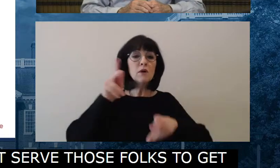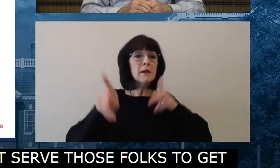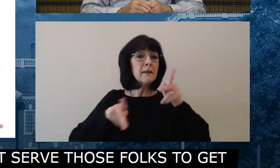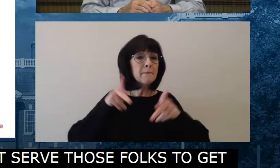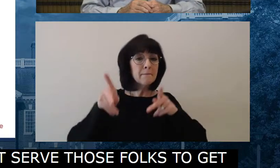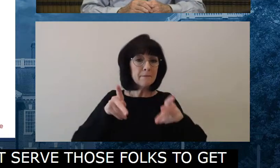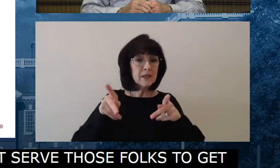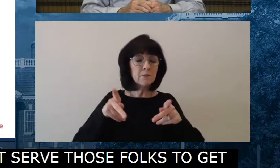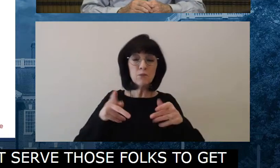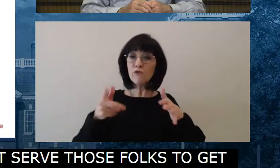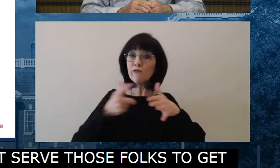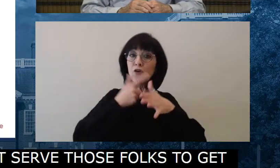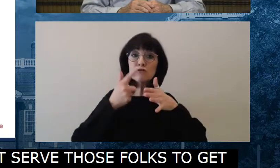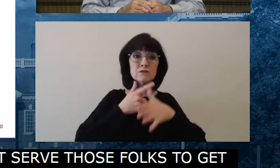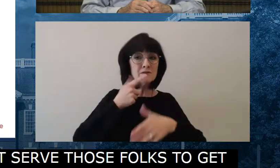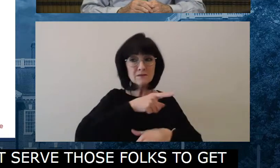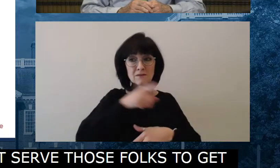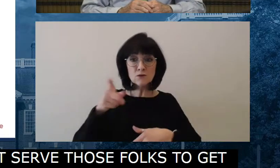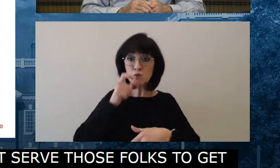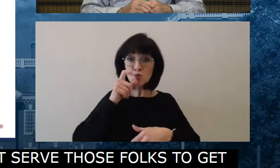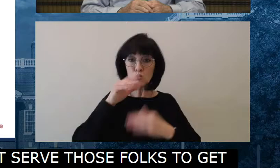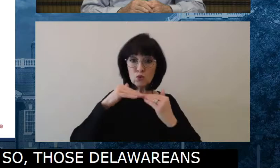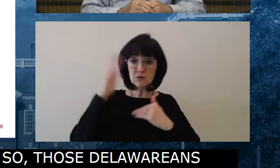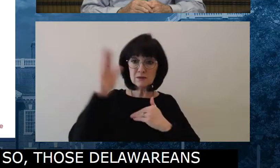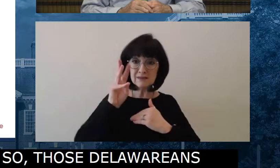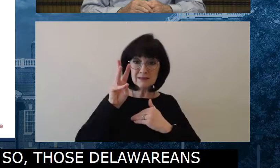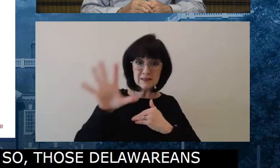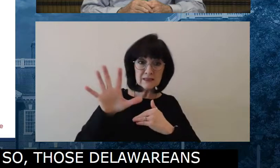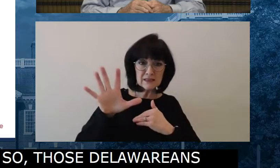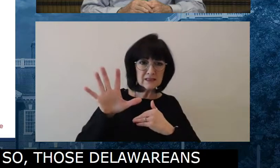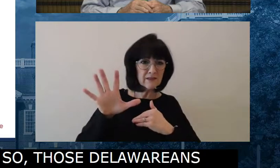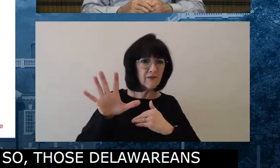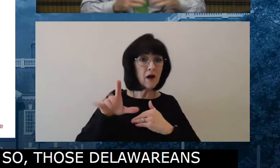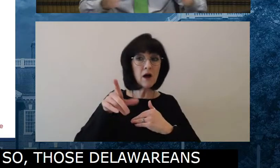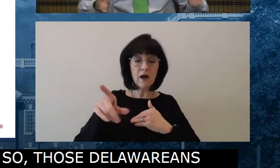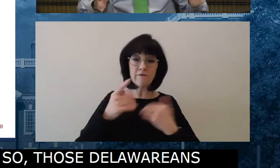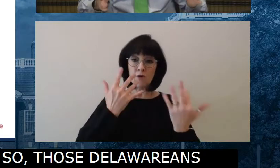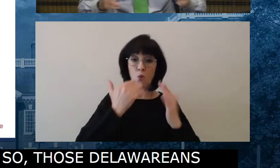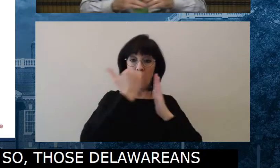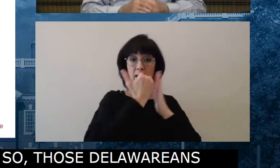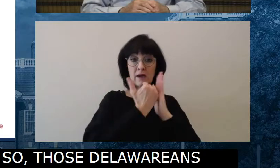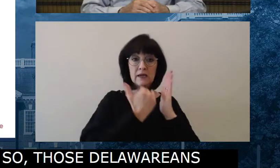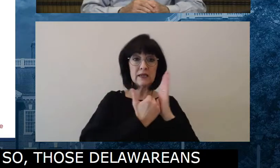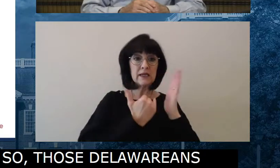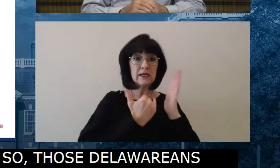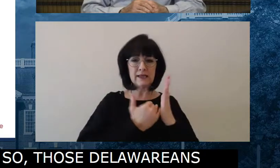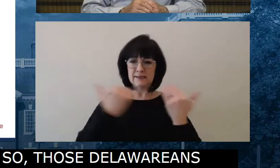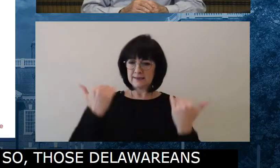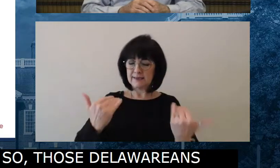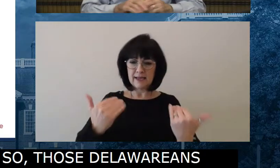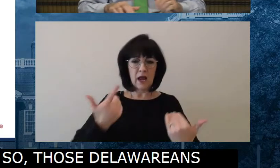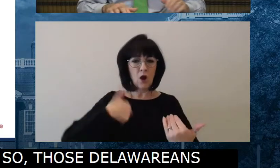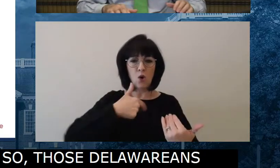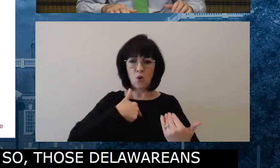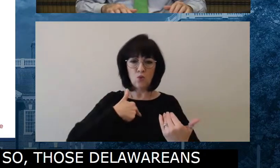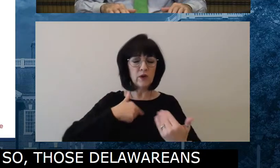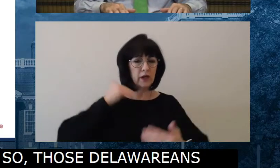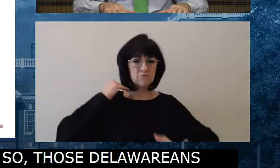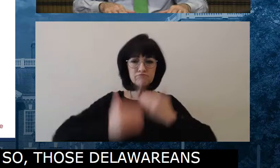older, who are registered on our state waiting list. We will partner with employers, as I've said, to